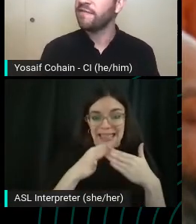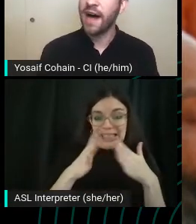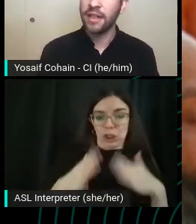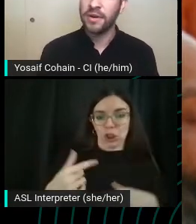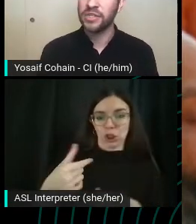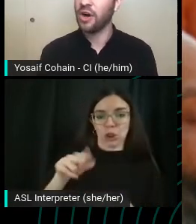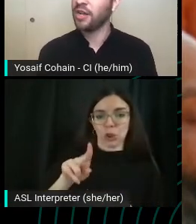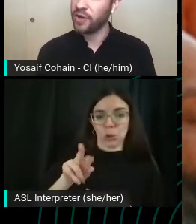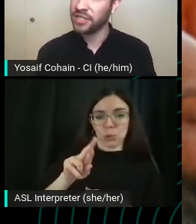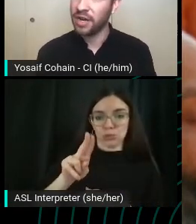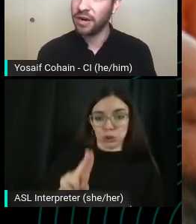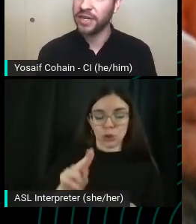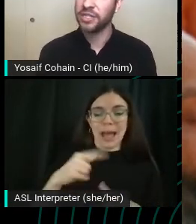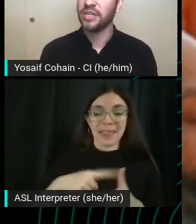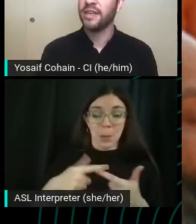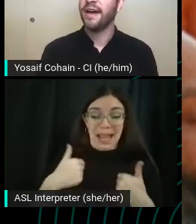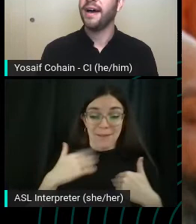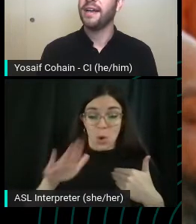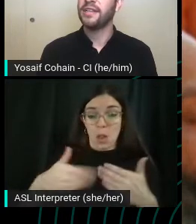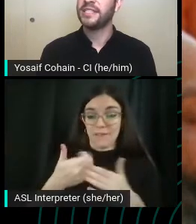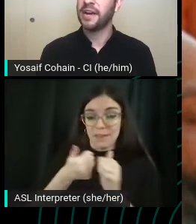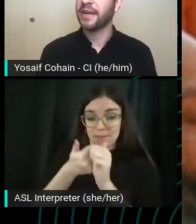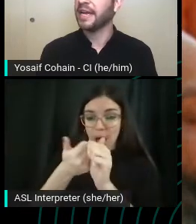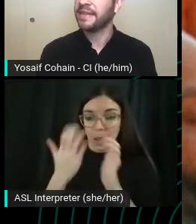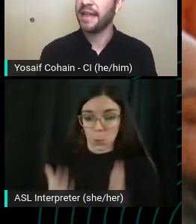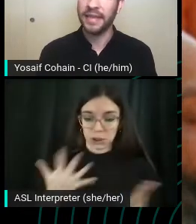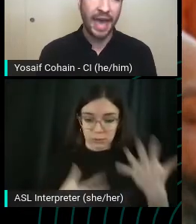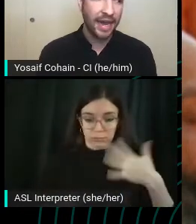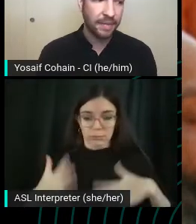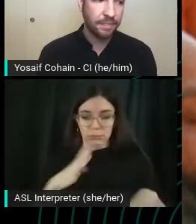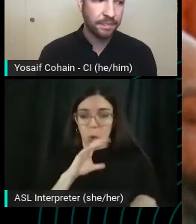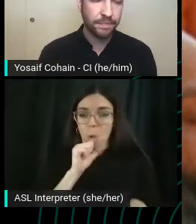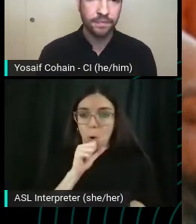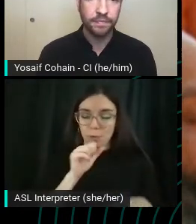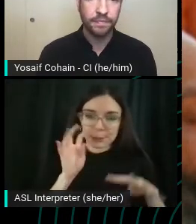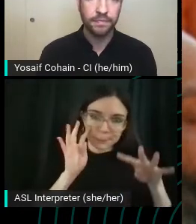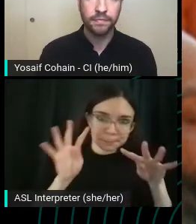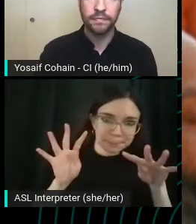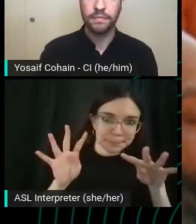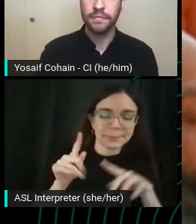all the followers, all dressed in orange, staring intently at him.